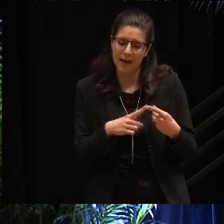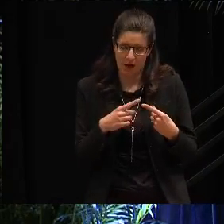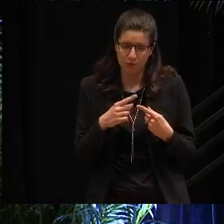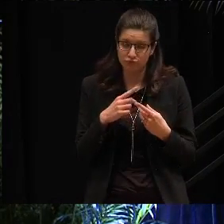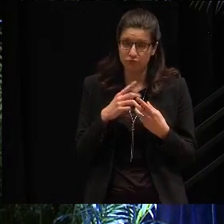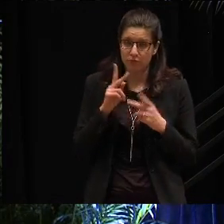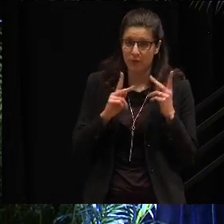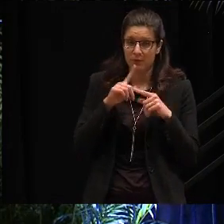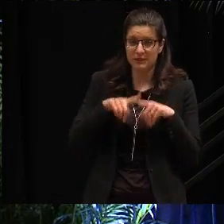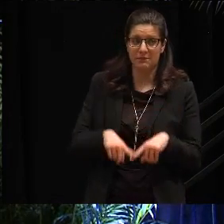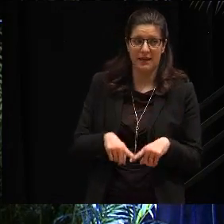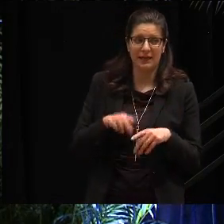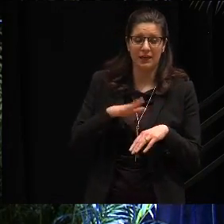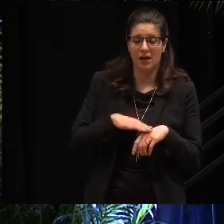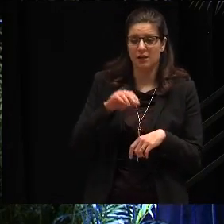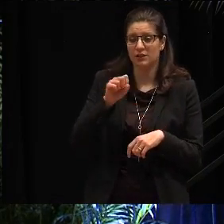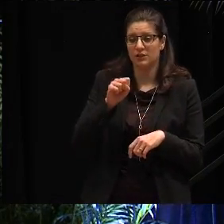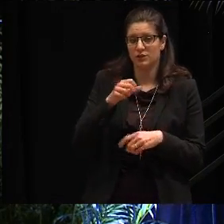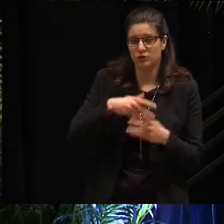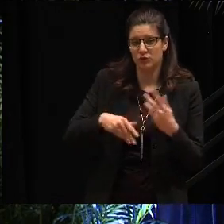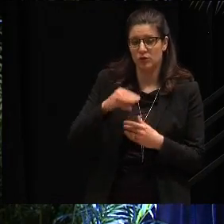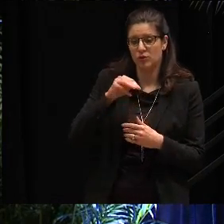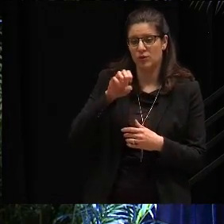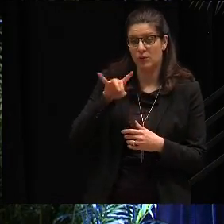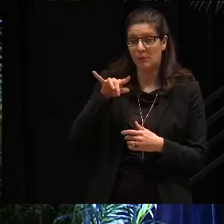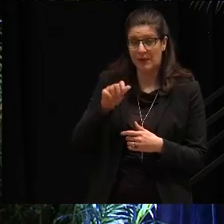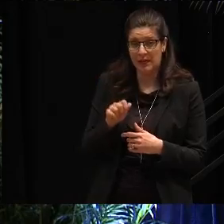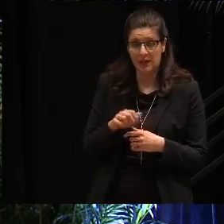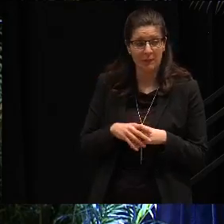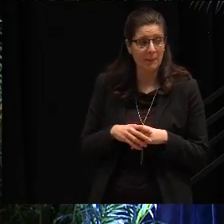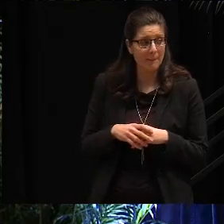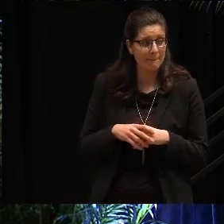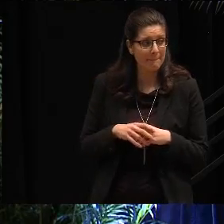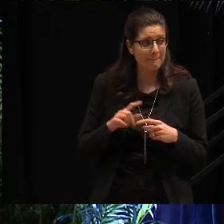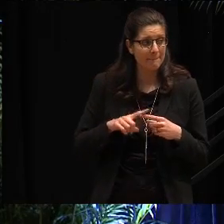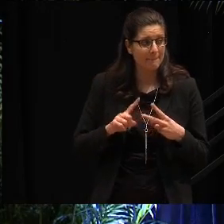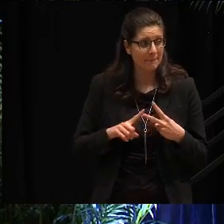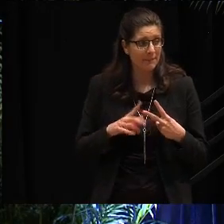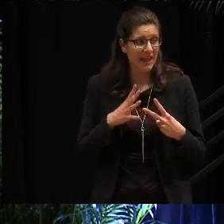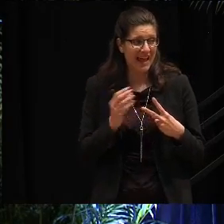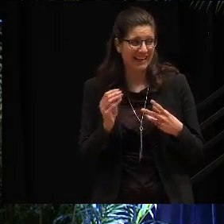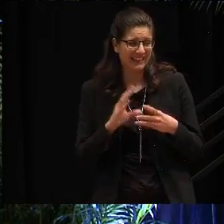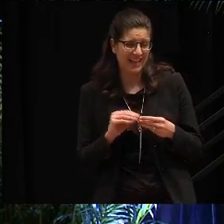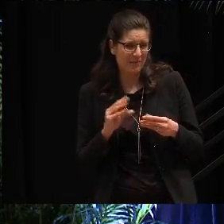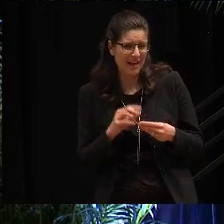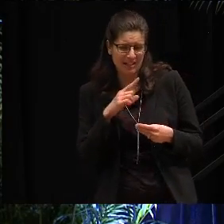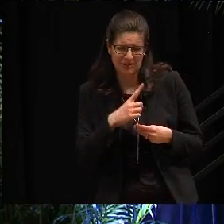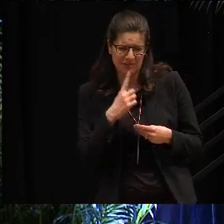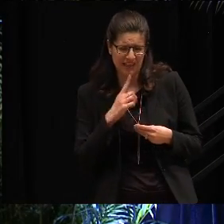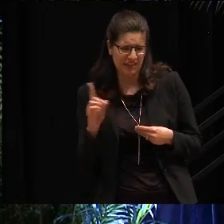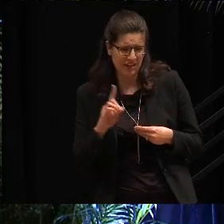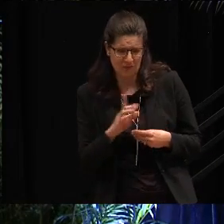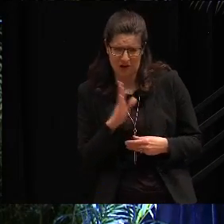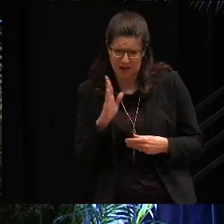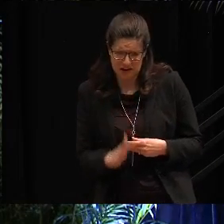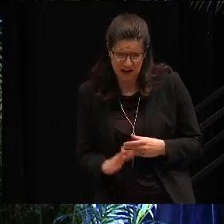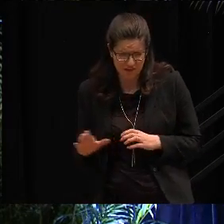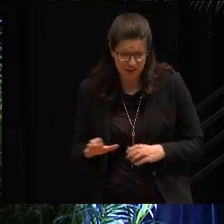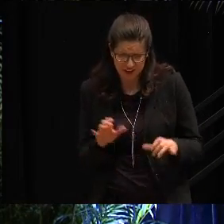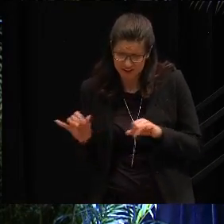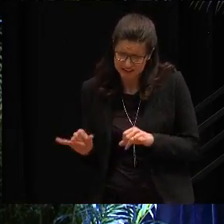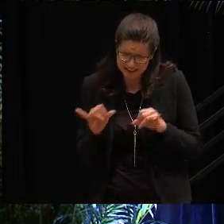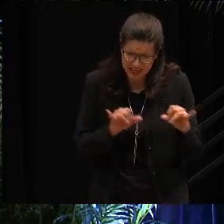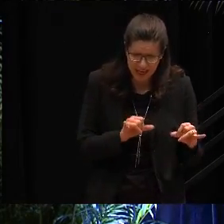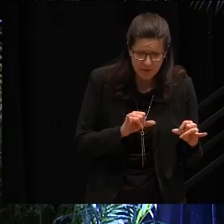more biased than those mainstream sources already are? And also, kind of a comment, you said the Democrats have never done anything similar to